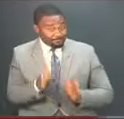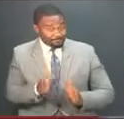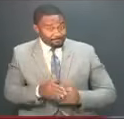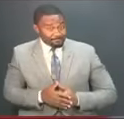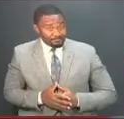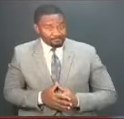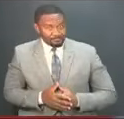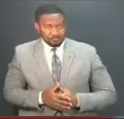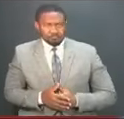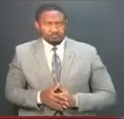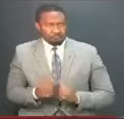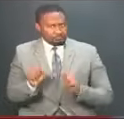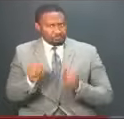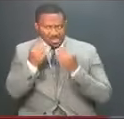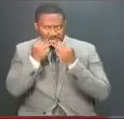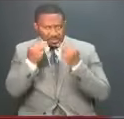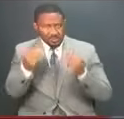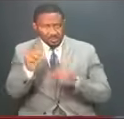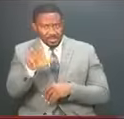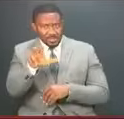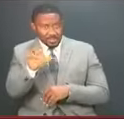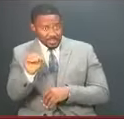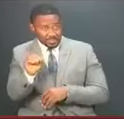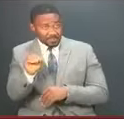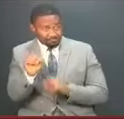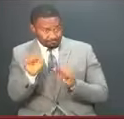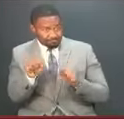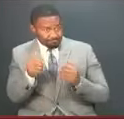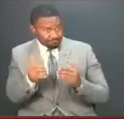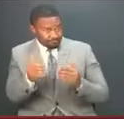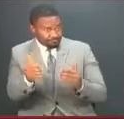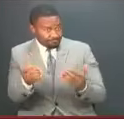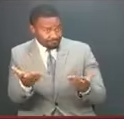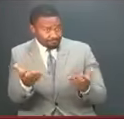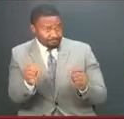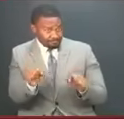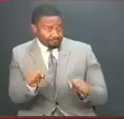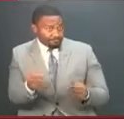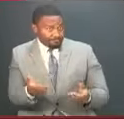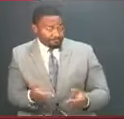if we can take motion number 30. Motion number 30.